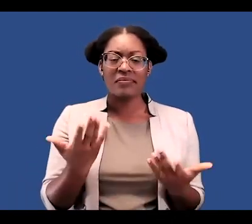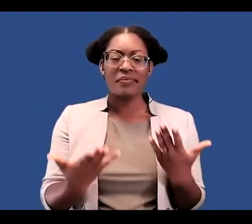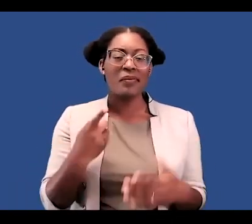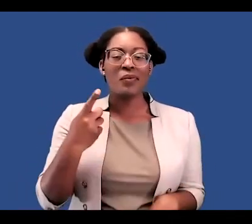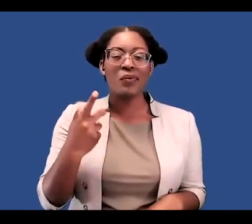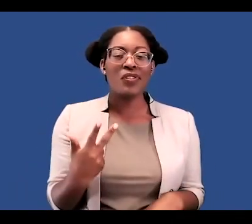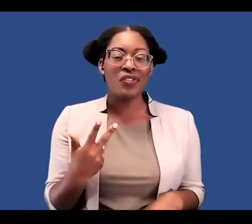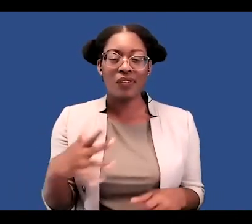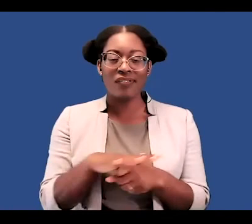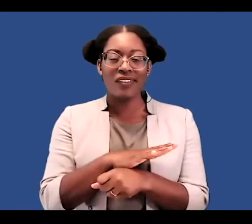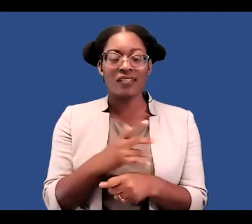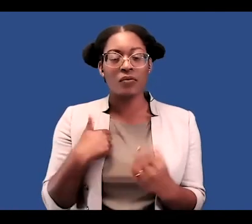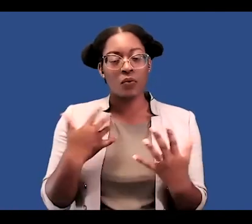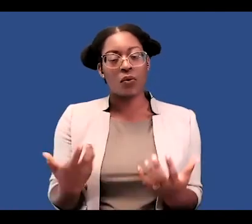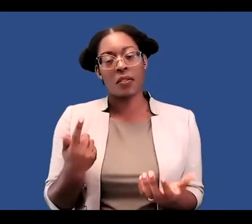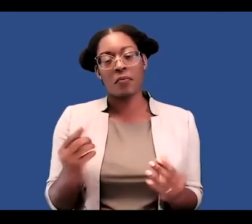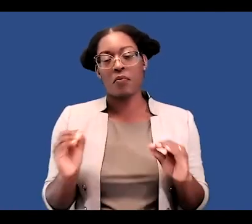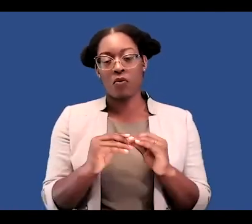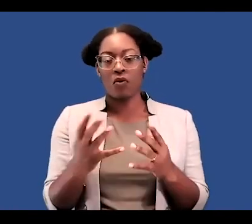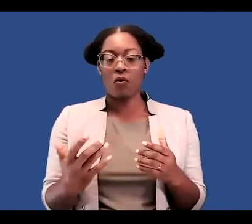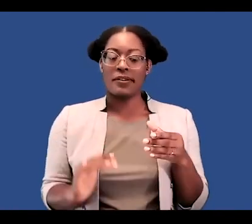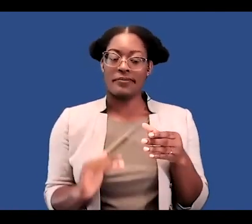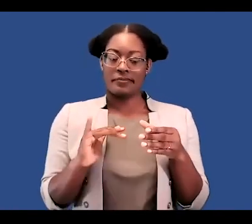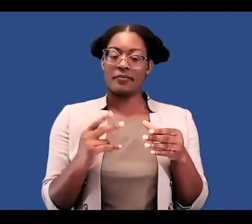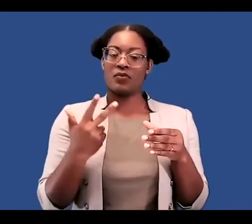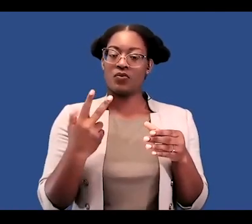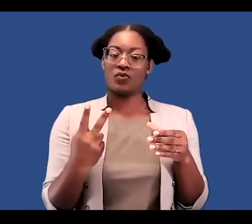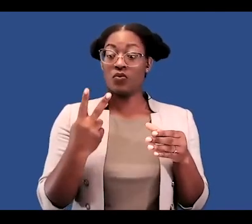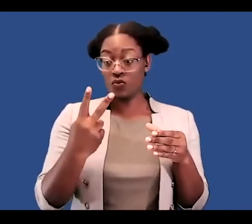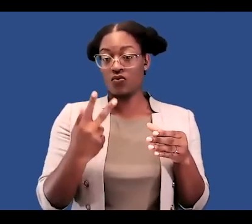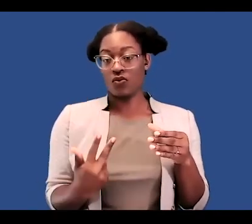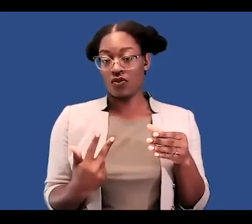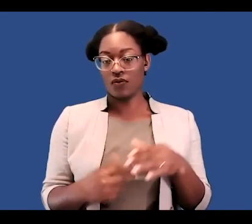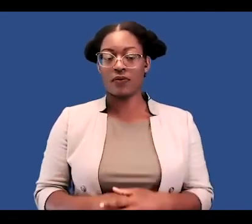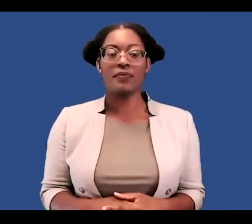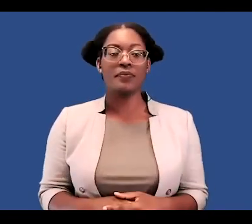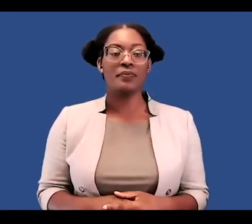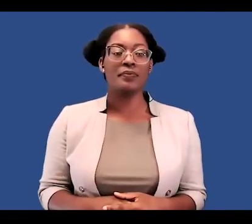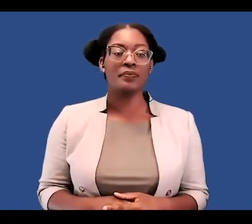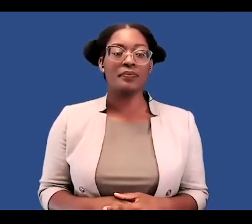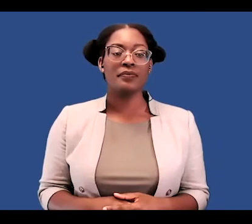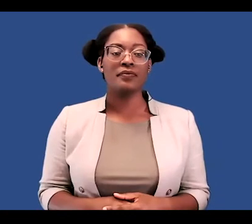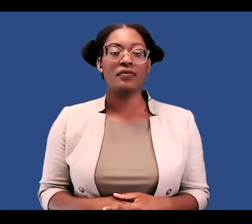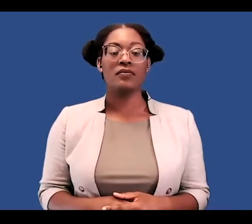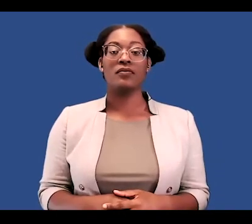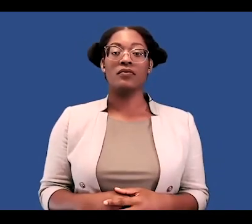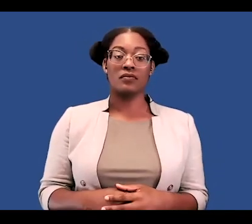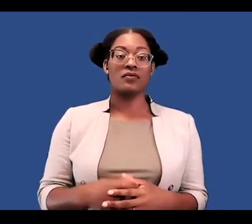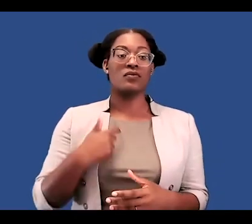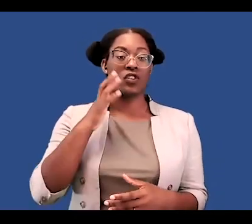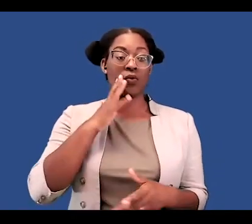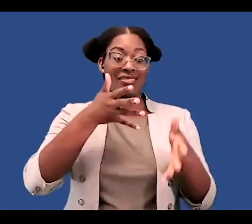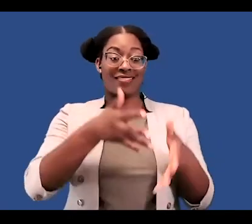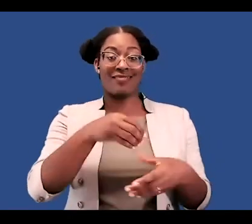like 1/3 filled. So I'm gonna put a little bit more for my 2/3 filled. Now this is gonna sit in my cup for about